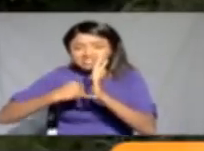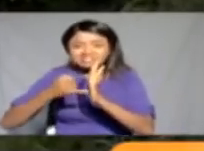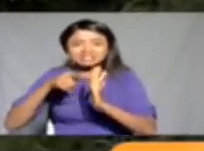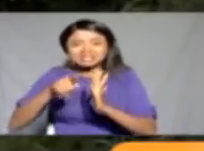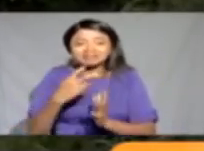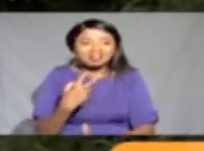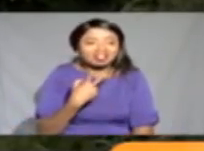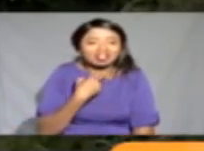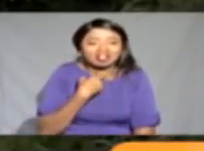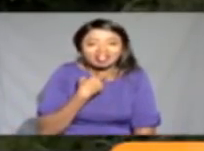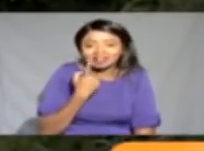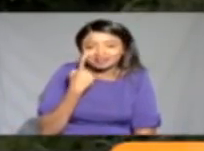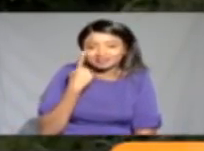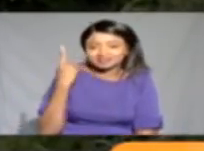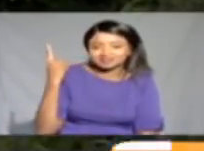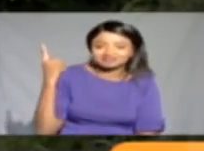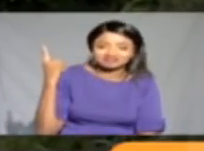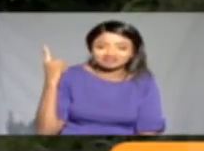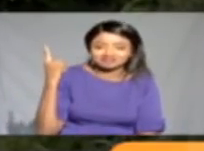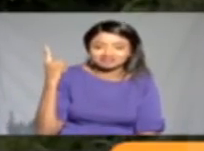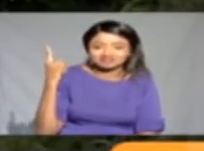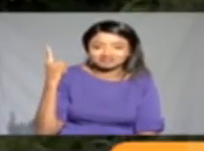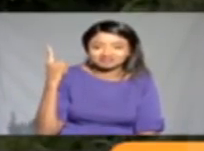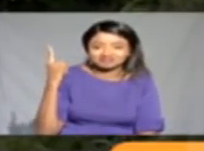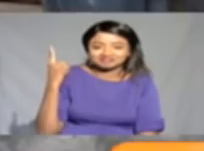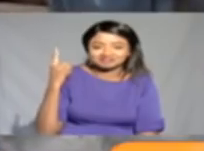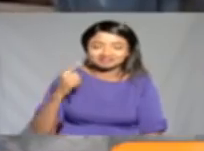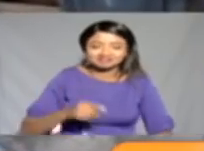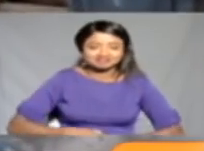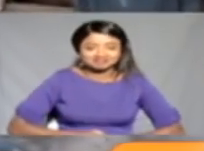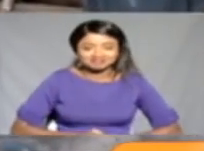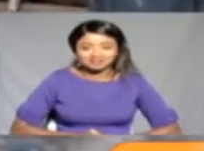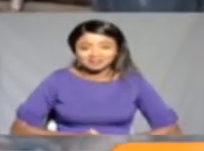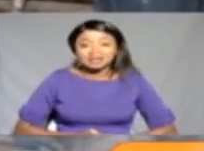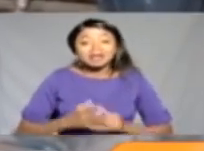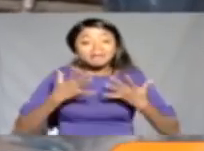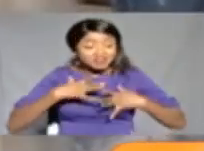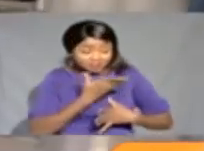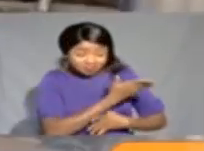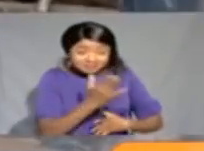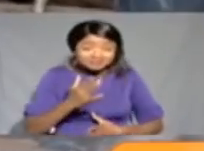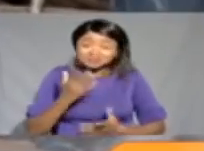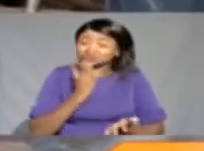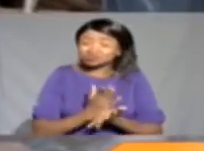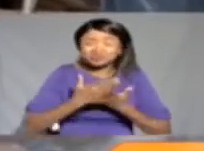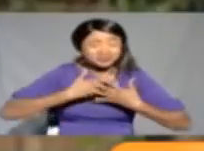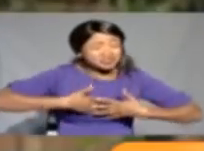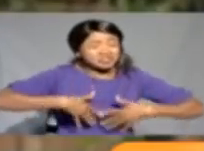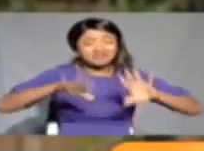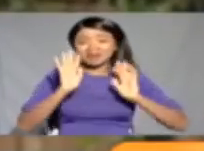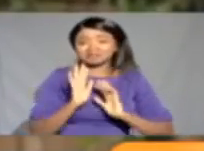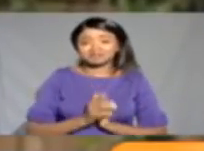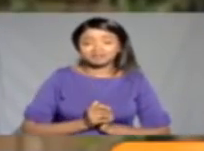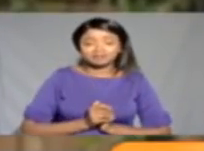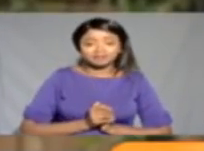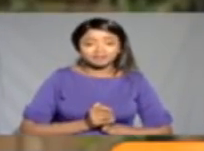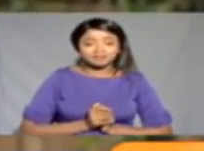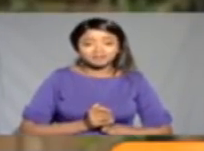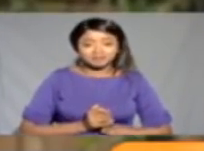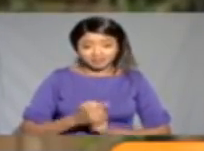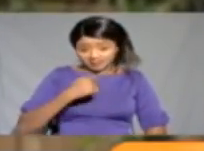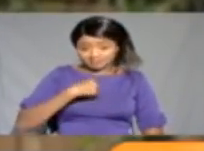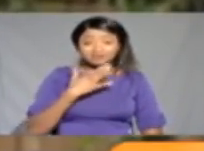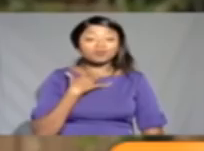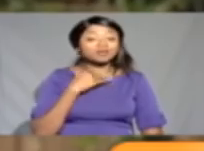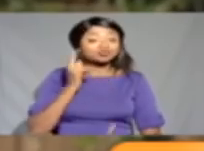seems to be disappearing as vegetation grow around it. Investors seem to have given up on the project. I would like either